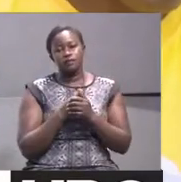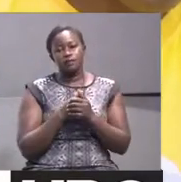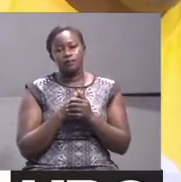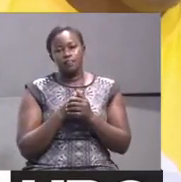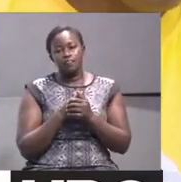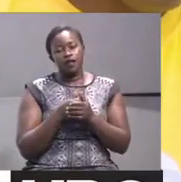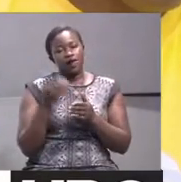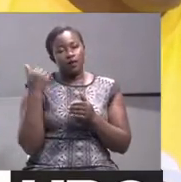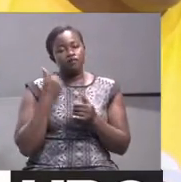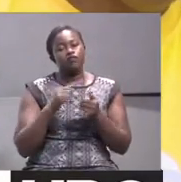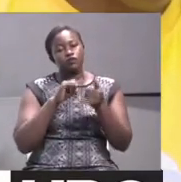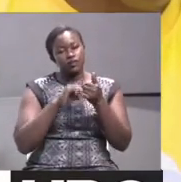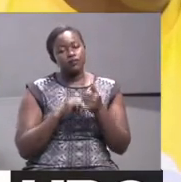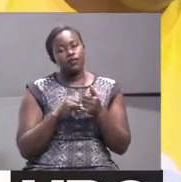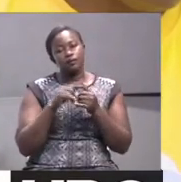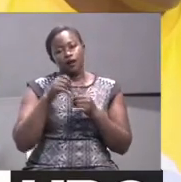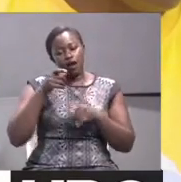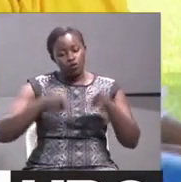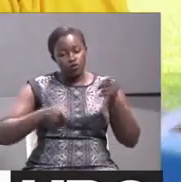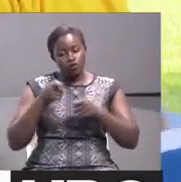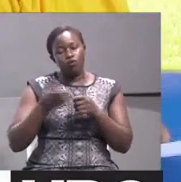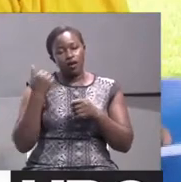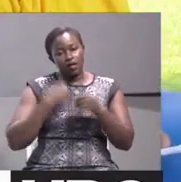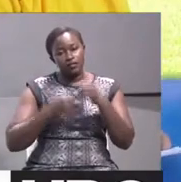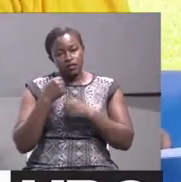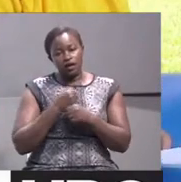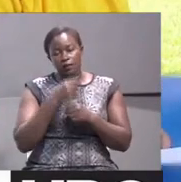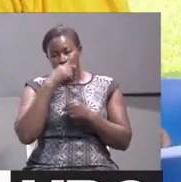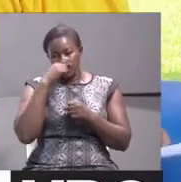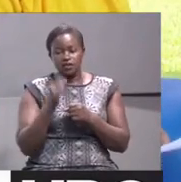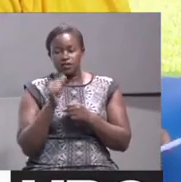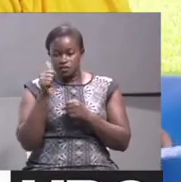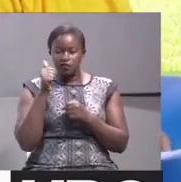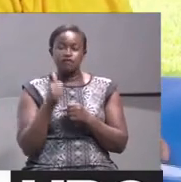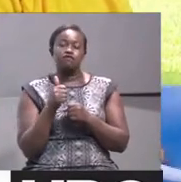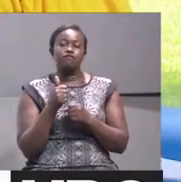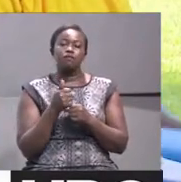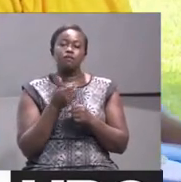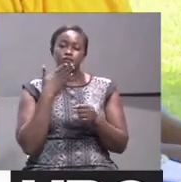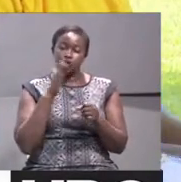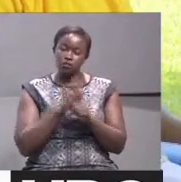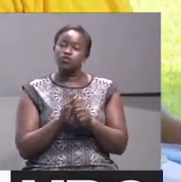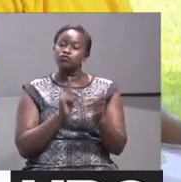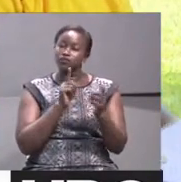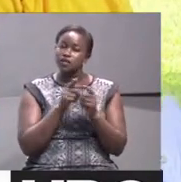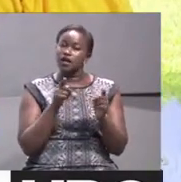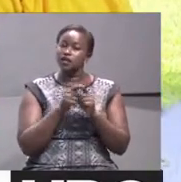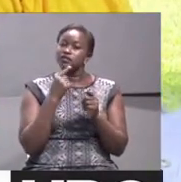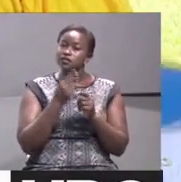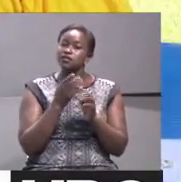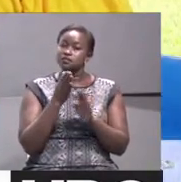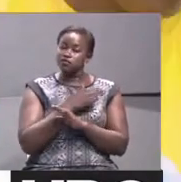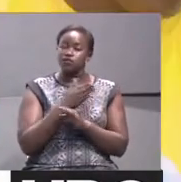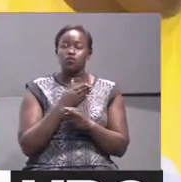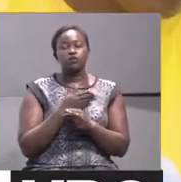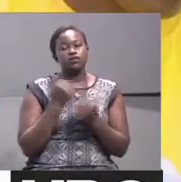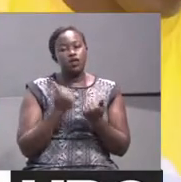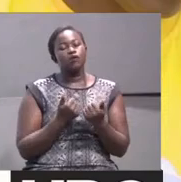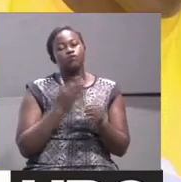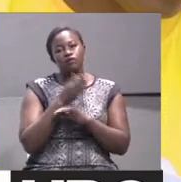Kololo last year. The president himself promised to meet us. As I said earlier, it is over 7 months